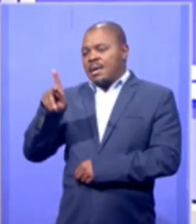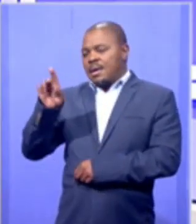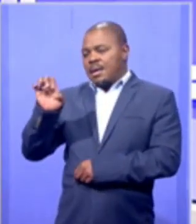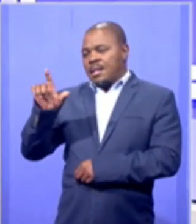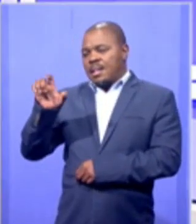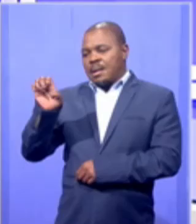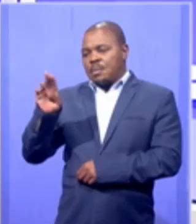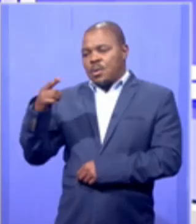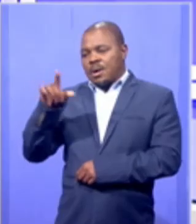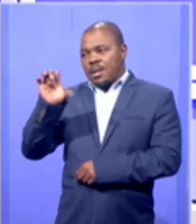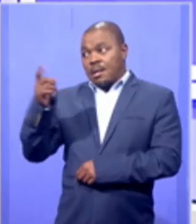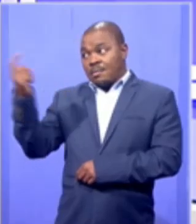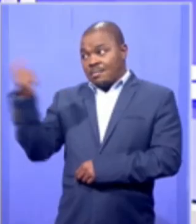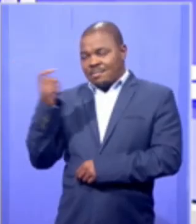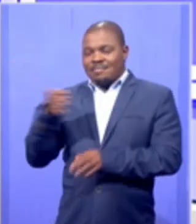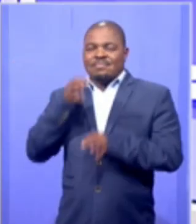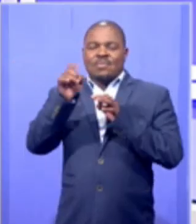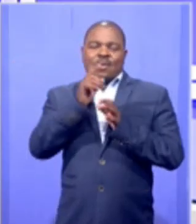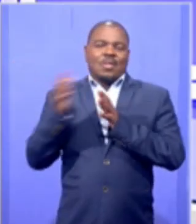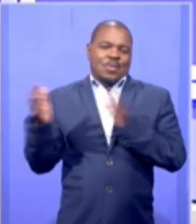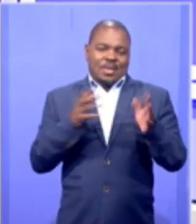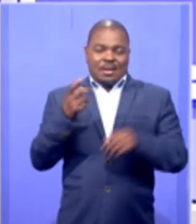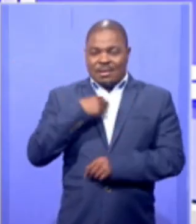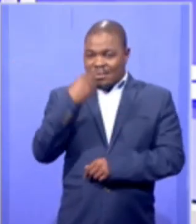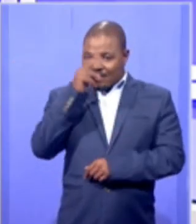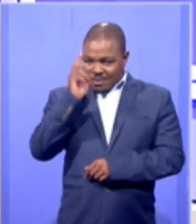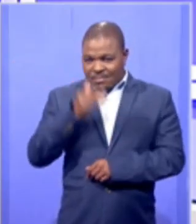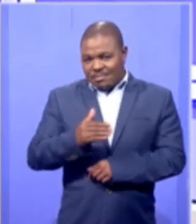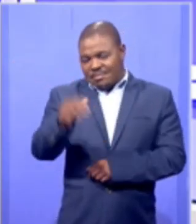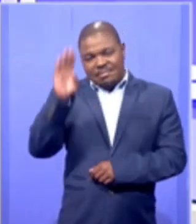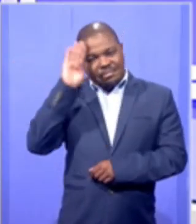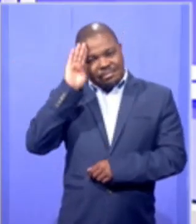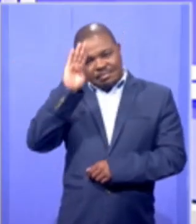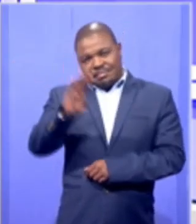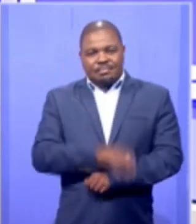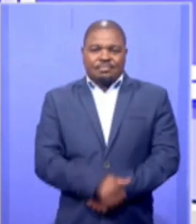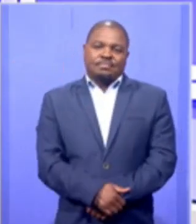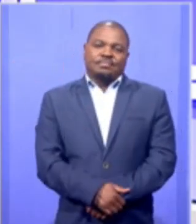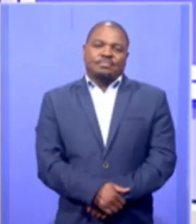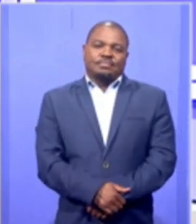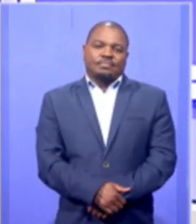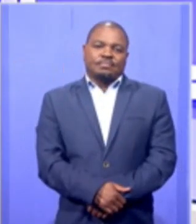a bosa go fitla re kopana gape mo nakong e tlang sala sentle